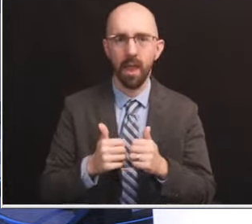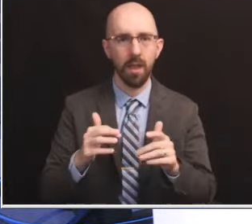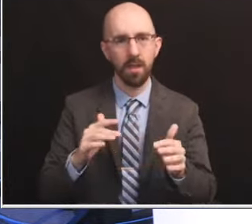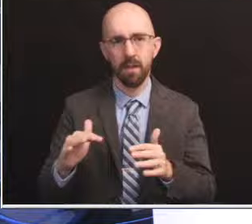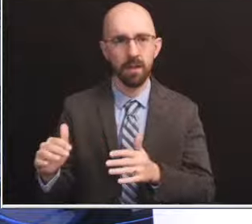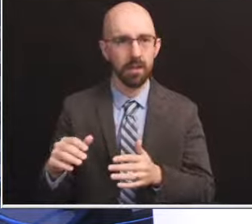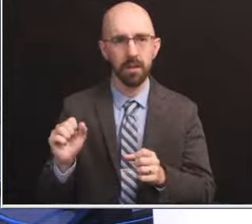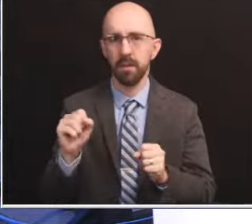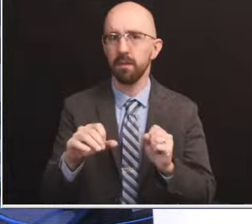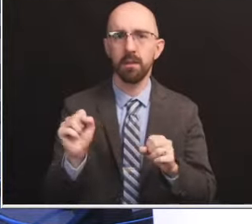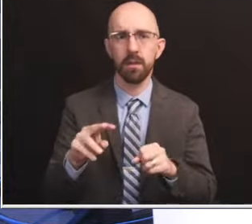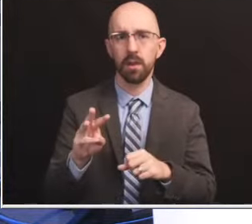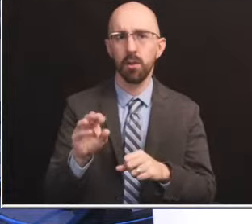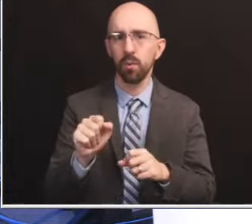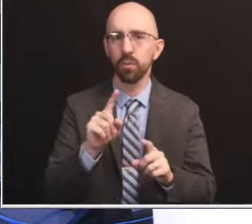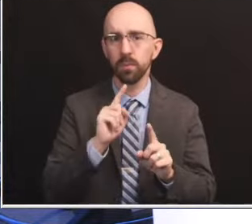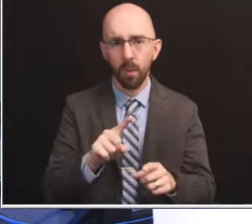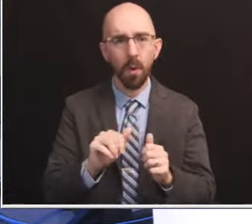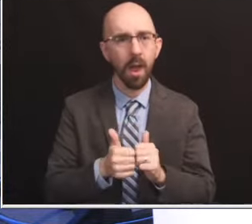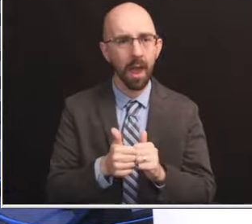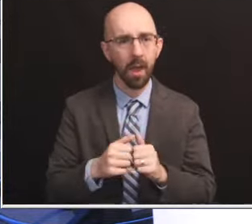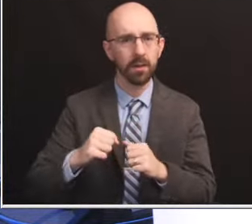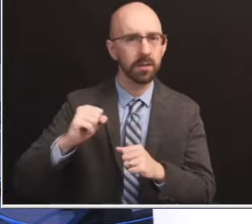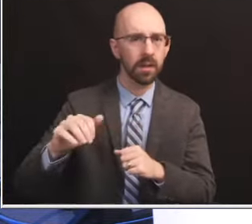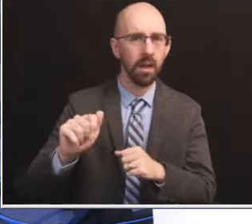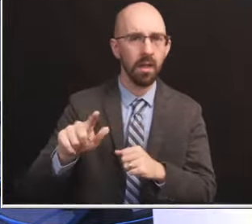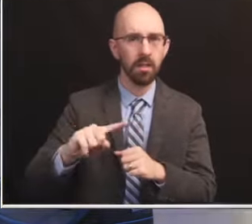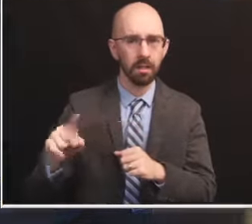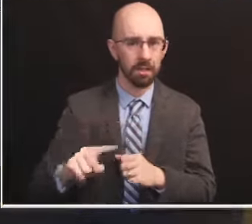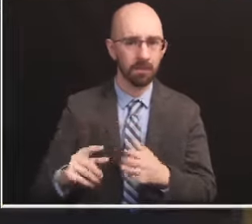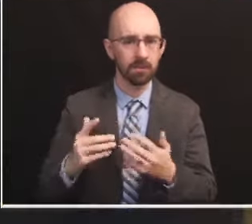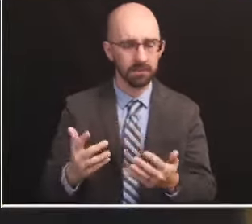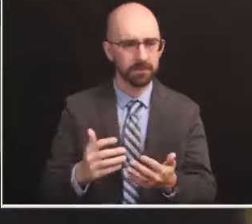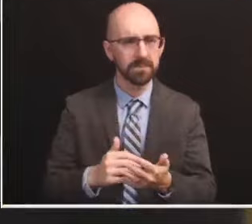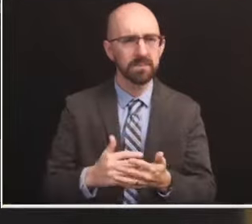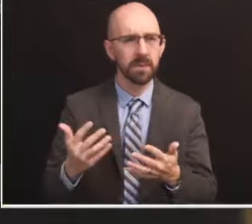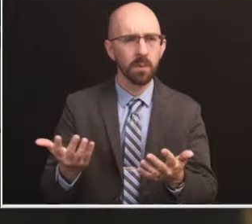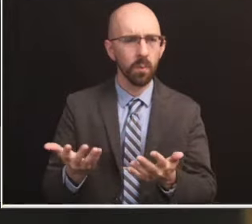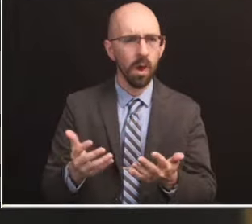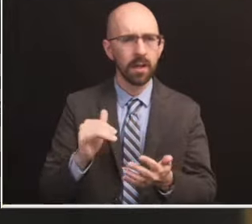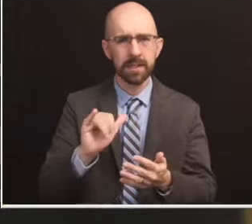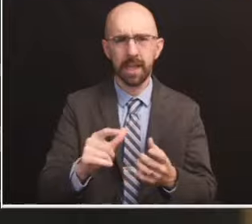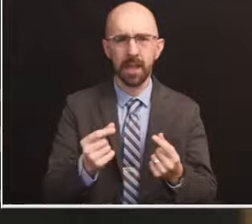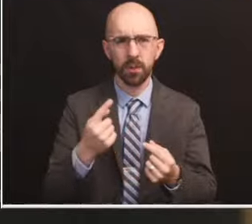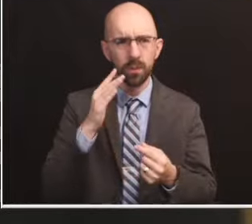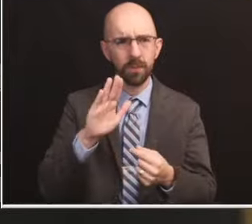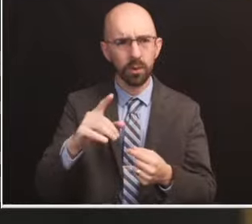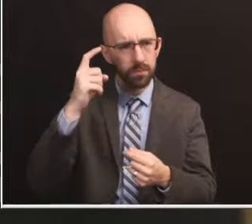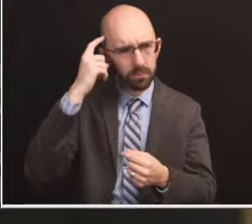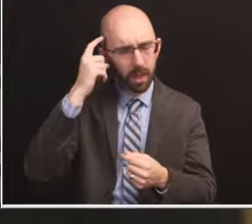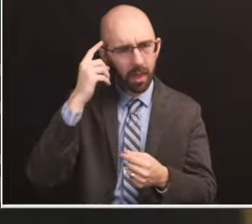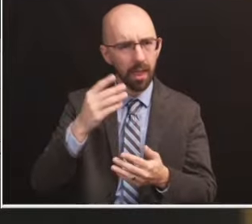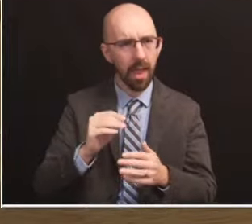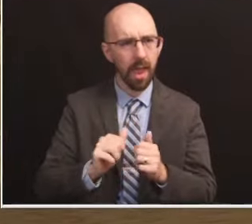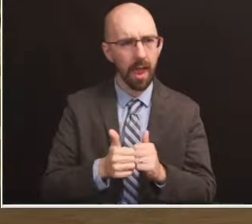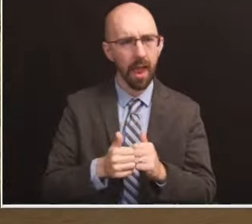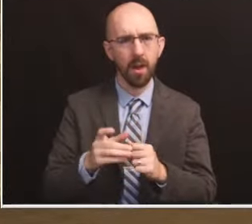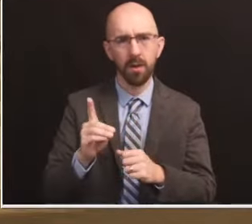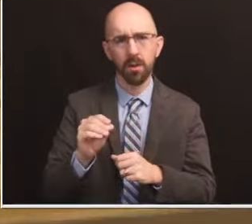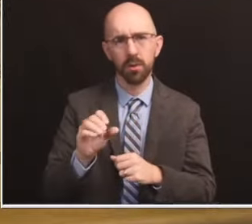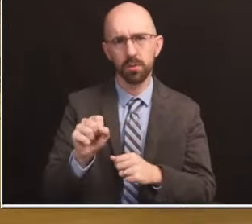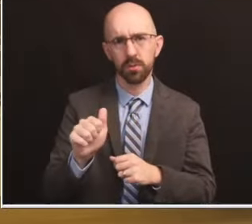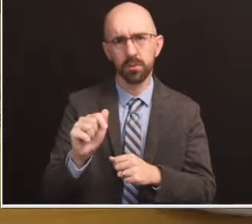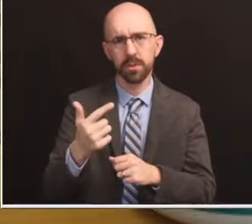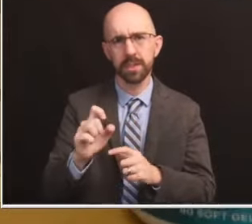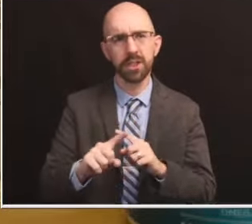news reports talking about how it can help stave off Alzheimer's. What does that do for your brain, and how is the dosage different than what an athlete